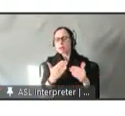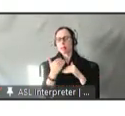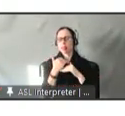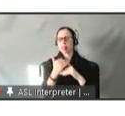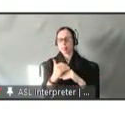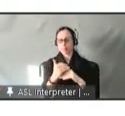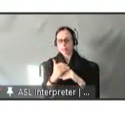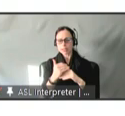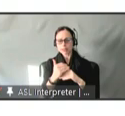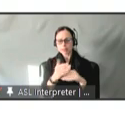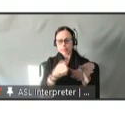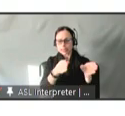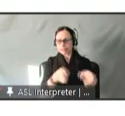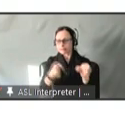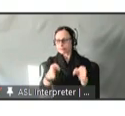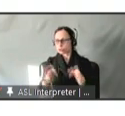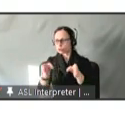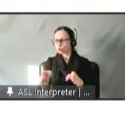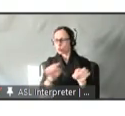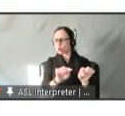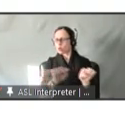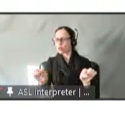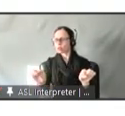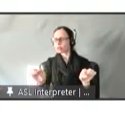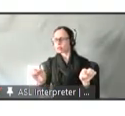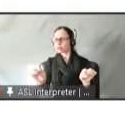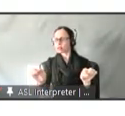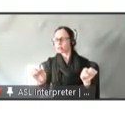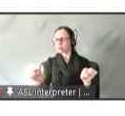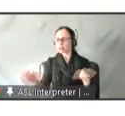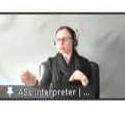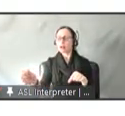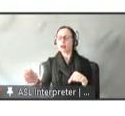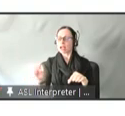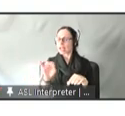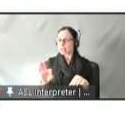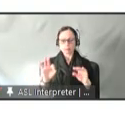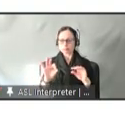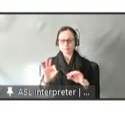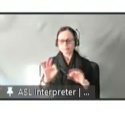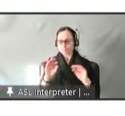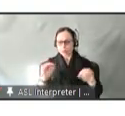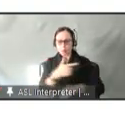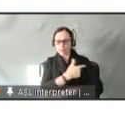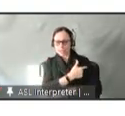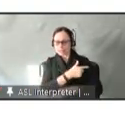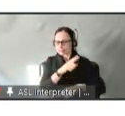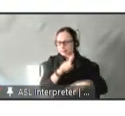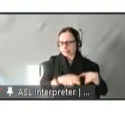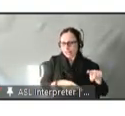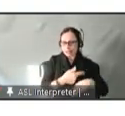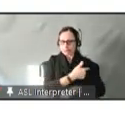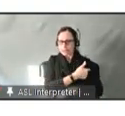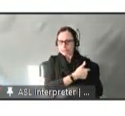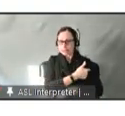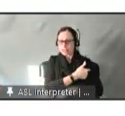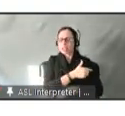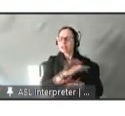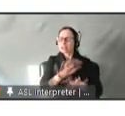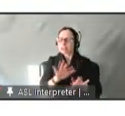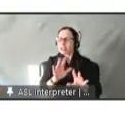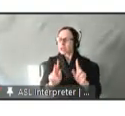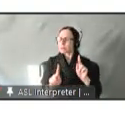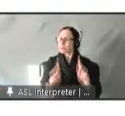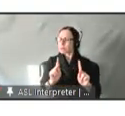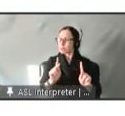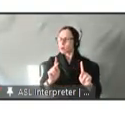of individuals who have chosen or cannot be vaccinated. People are concerned about how this data is used.